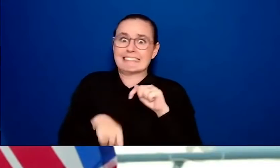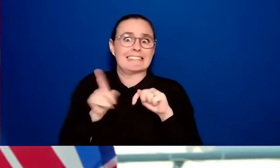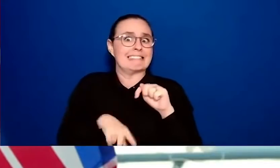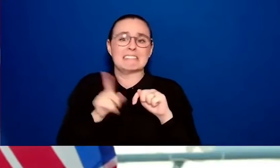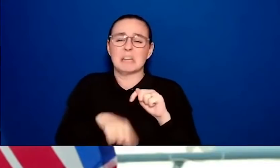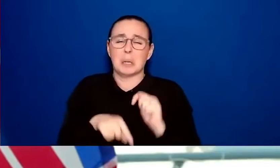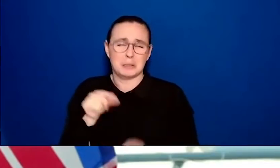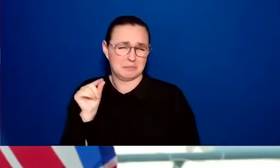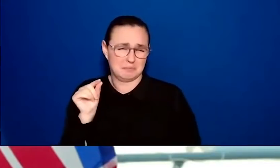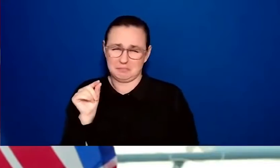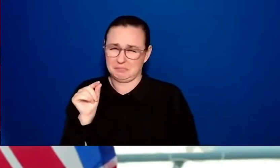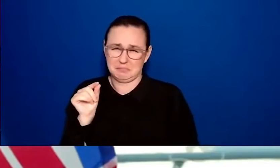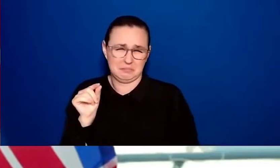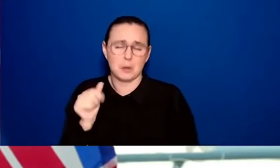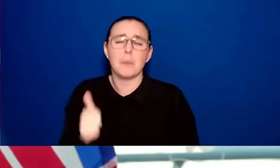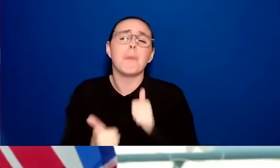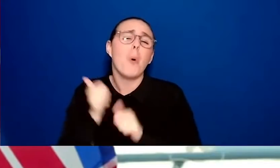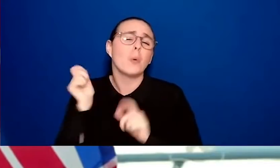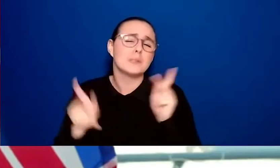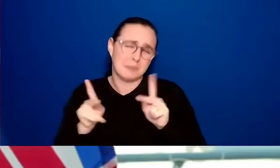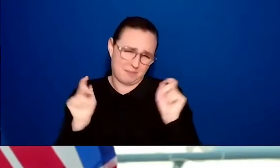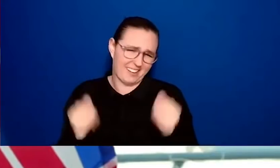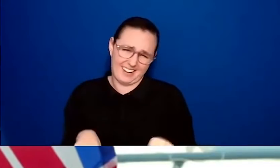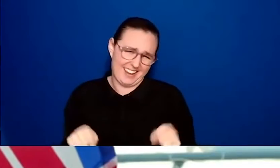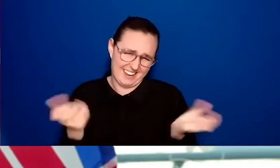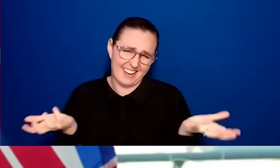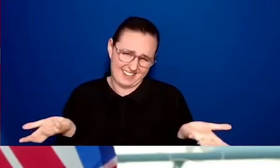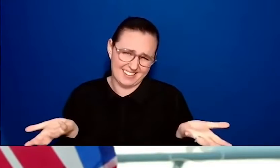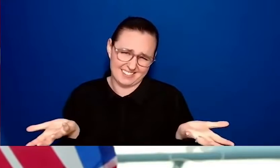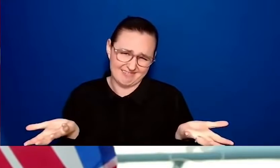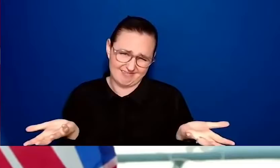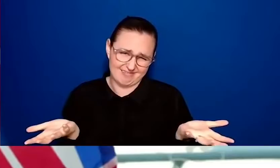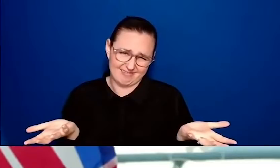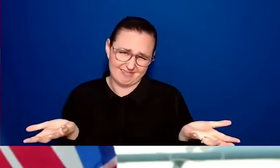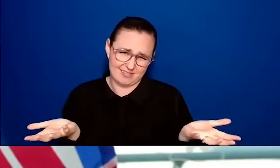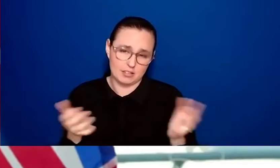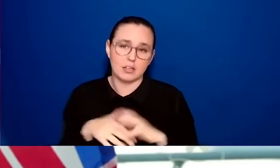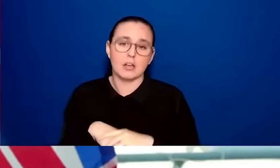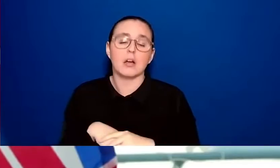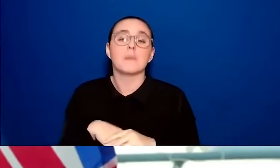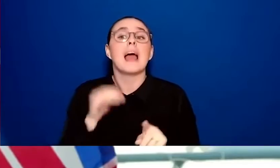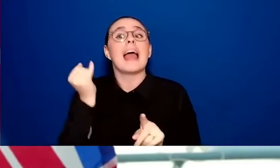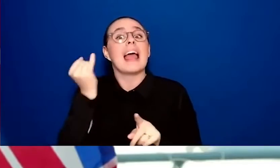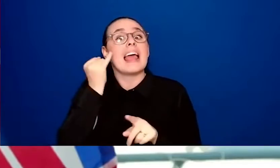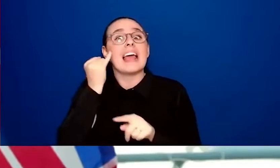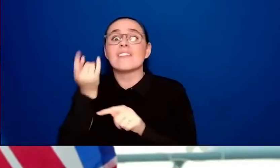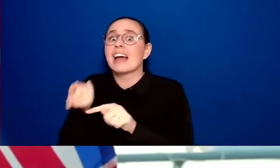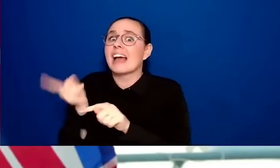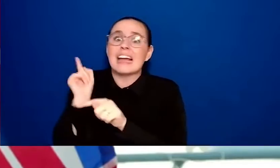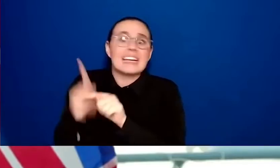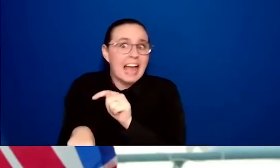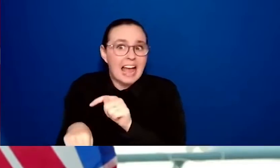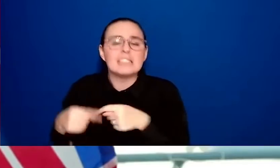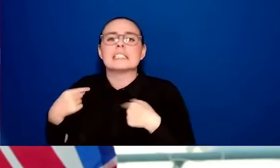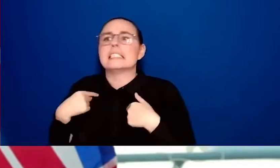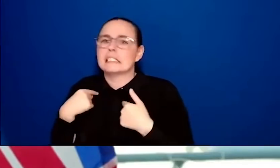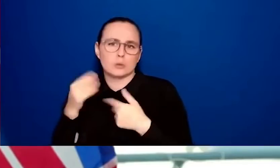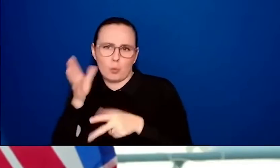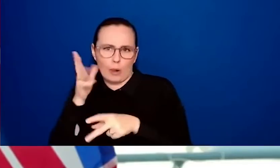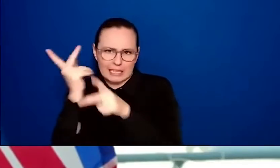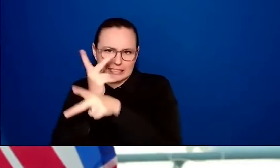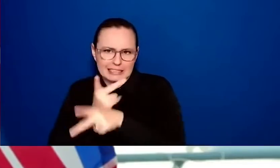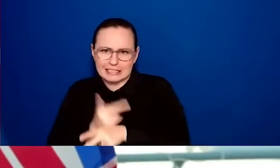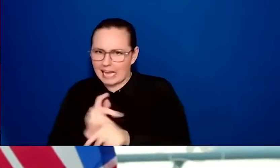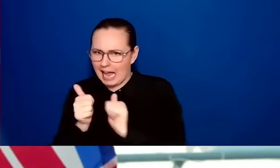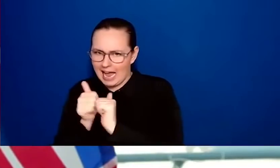we will be looking at the necessary things to accommodate people. But we also know that having healthcare workers get